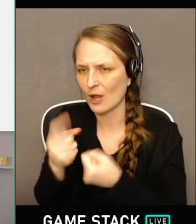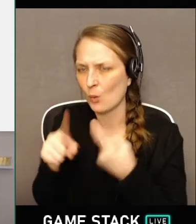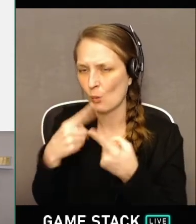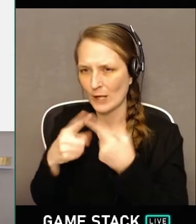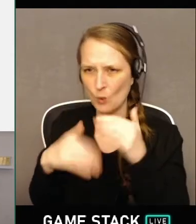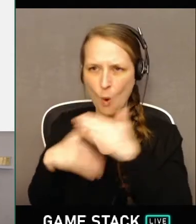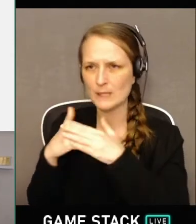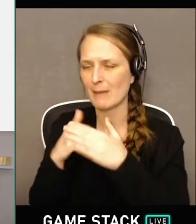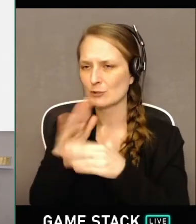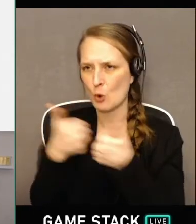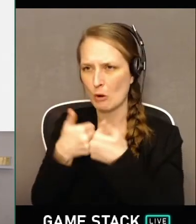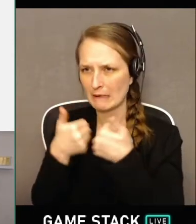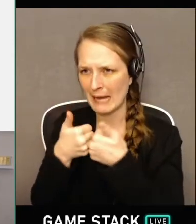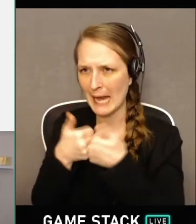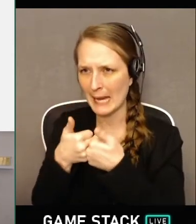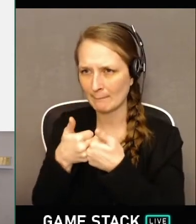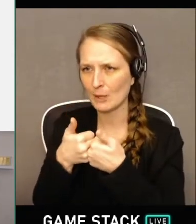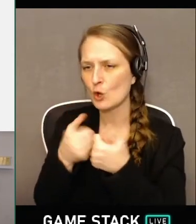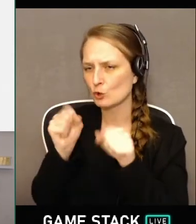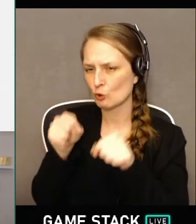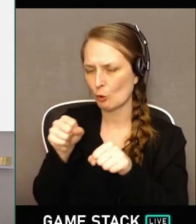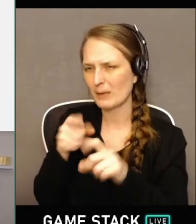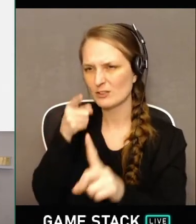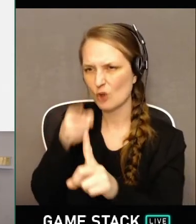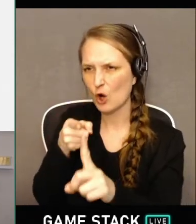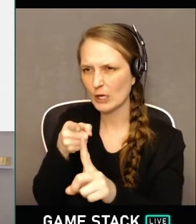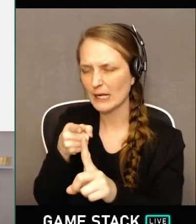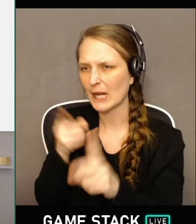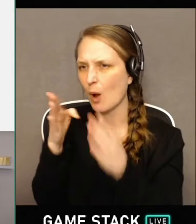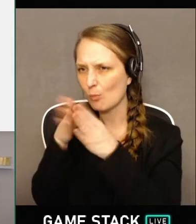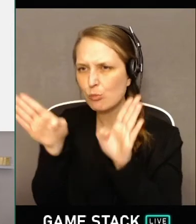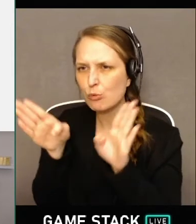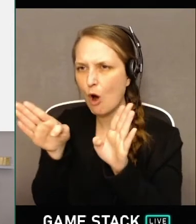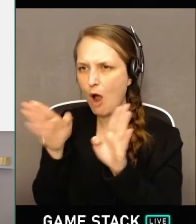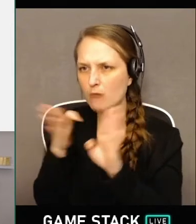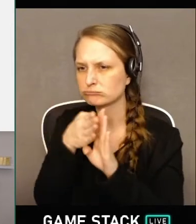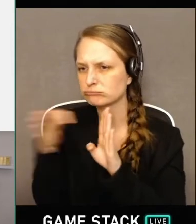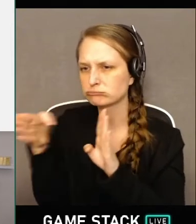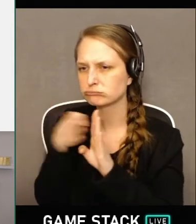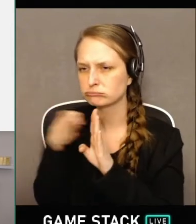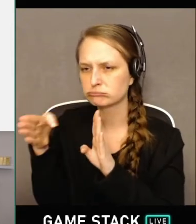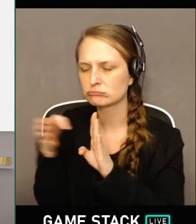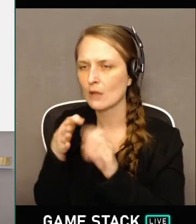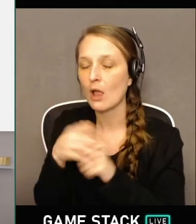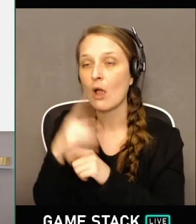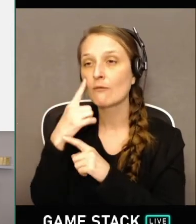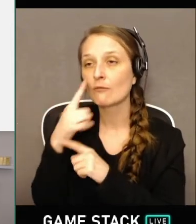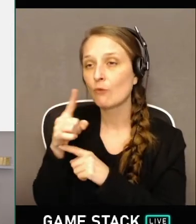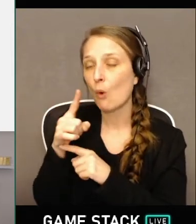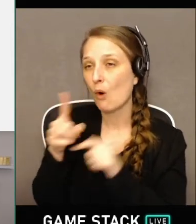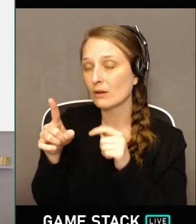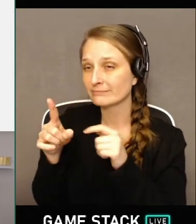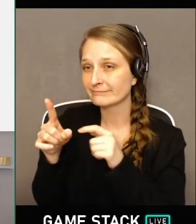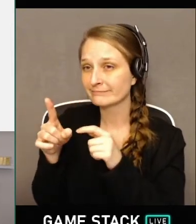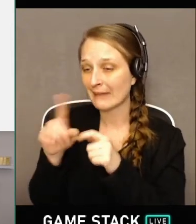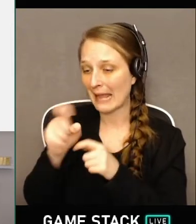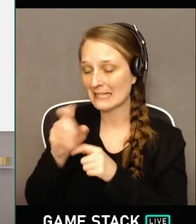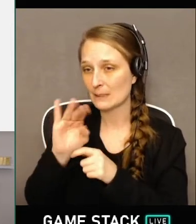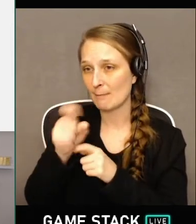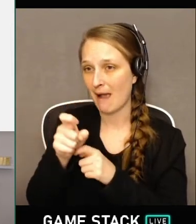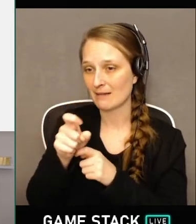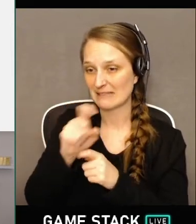for RDNA2, you will be targeting a broad spectrum of hardware. In addition to the Xbox Series X and